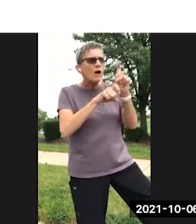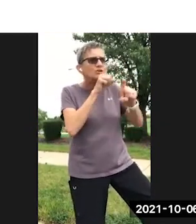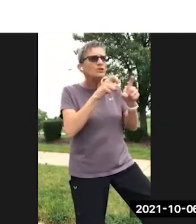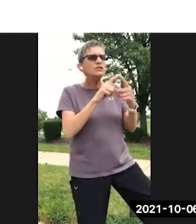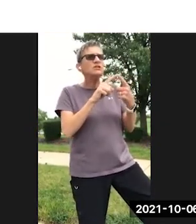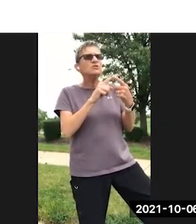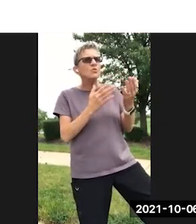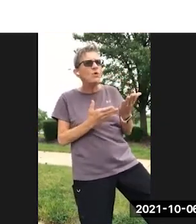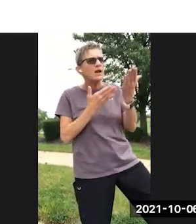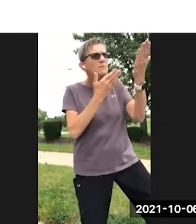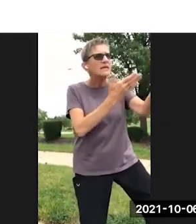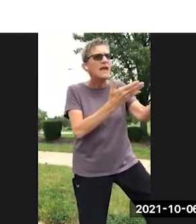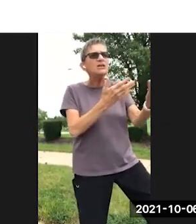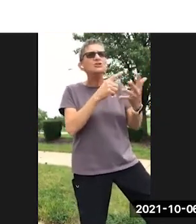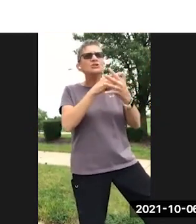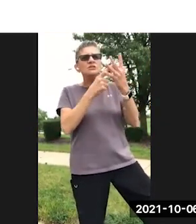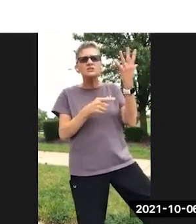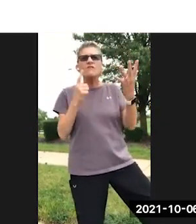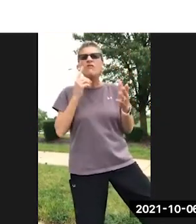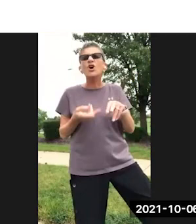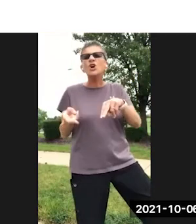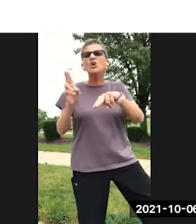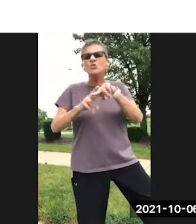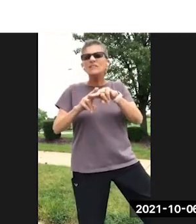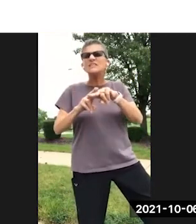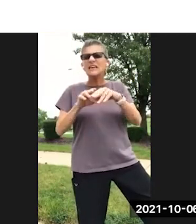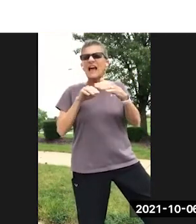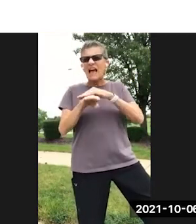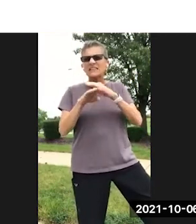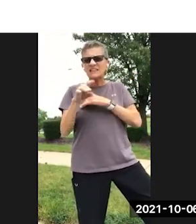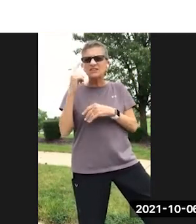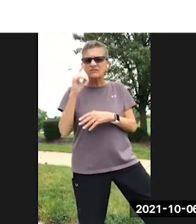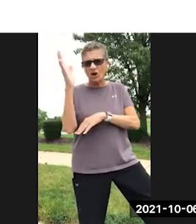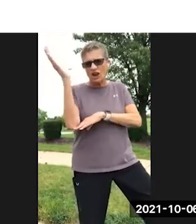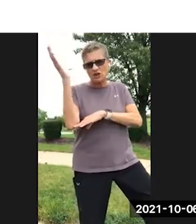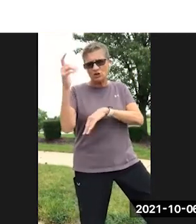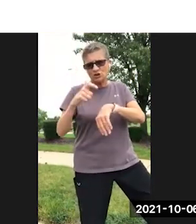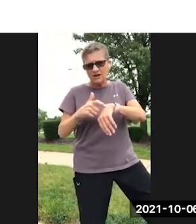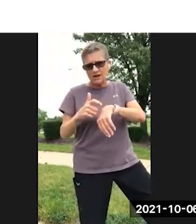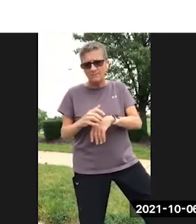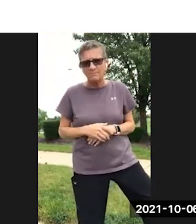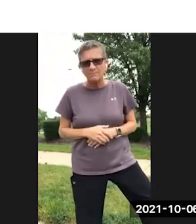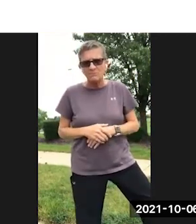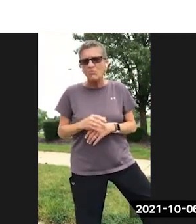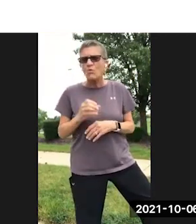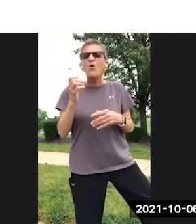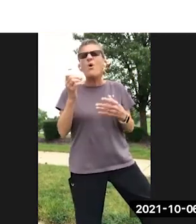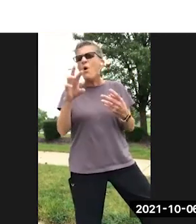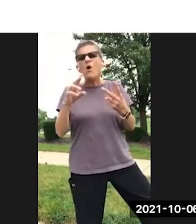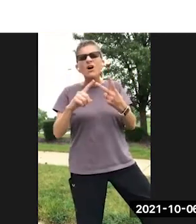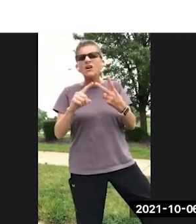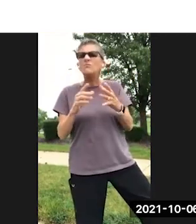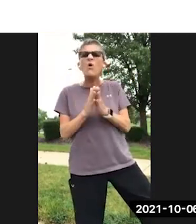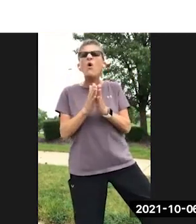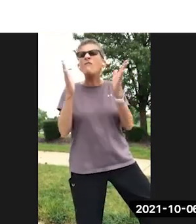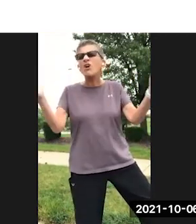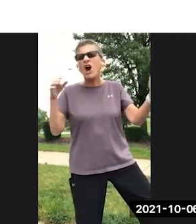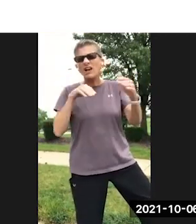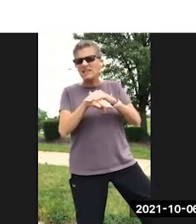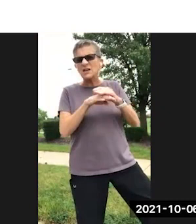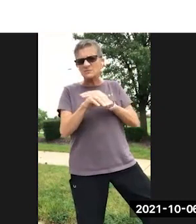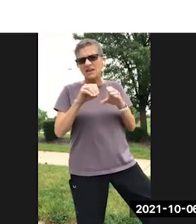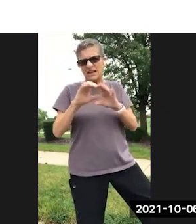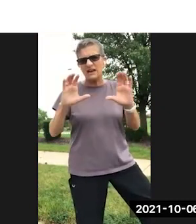for increasing access during lecture time, or just overall accessibility in the course, like I mentioned before,